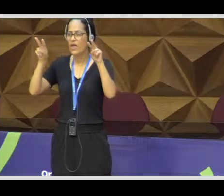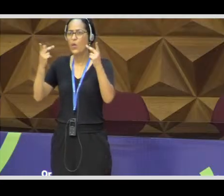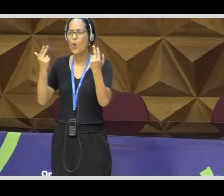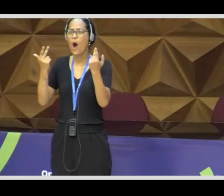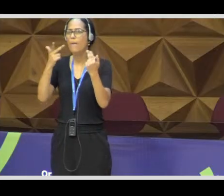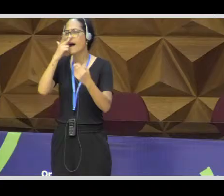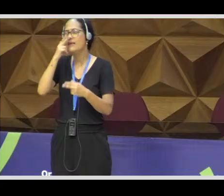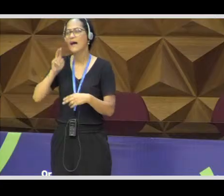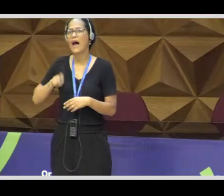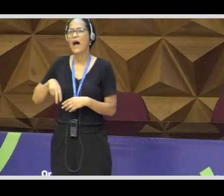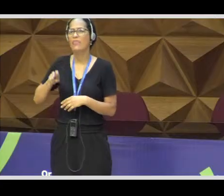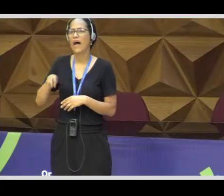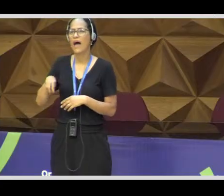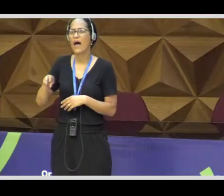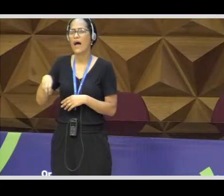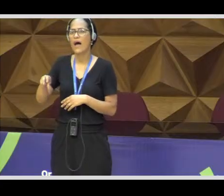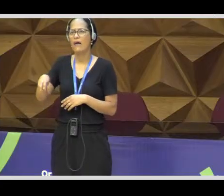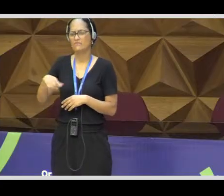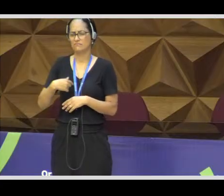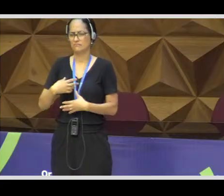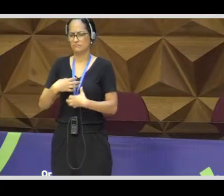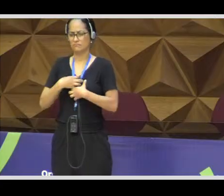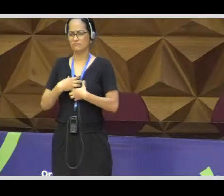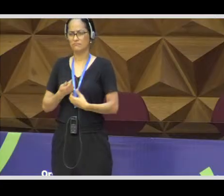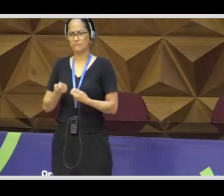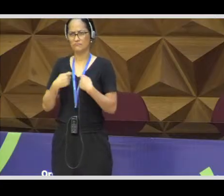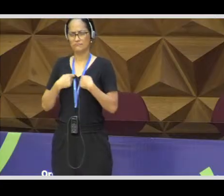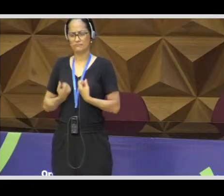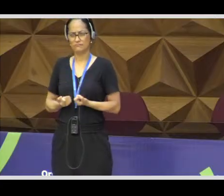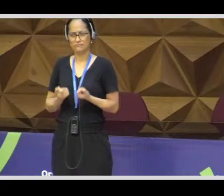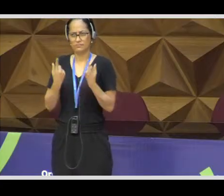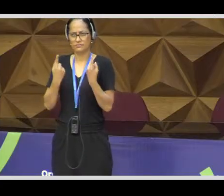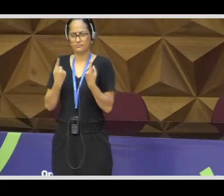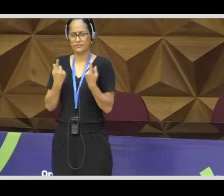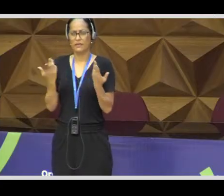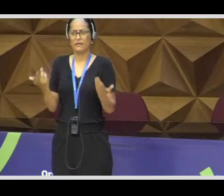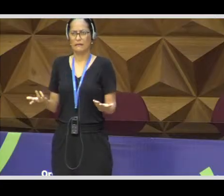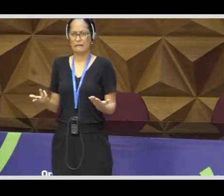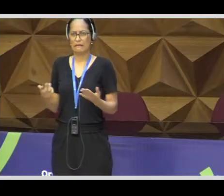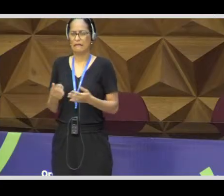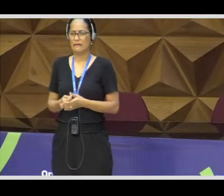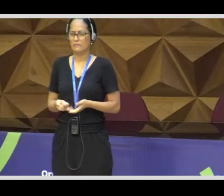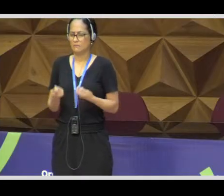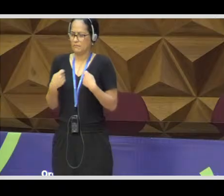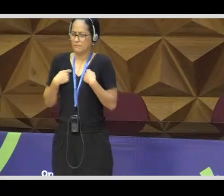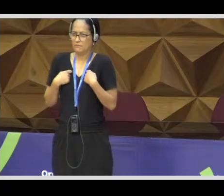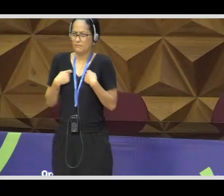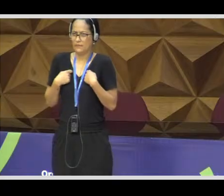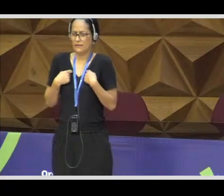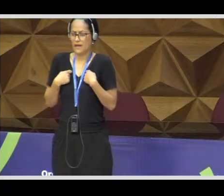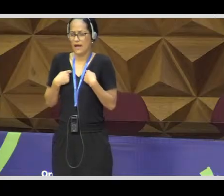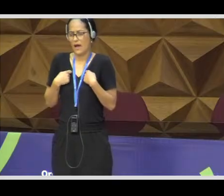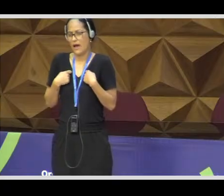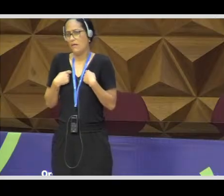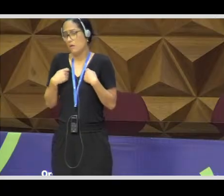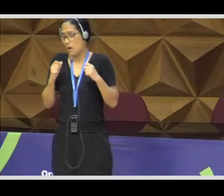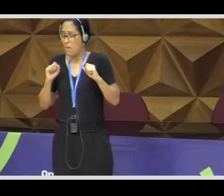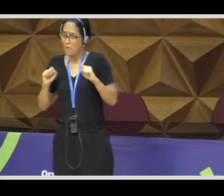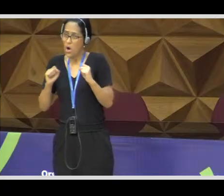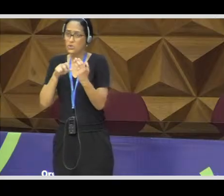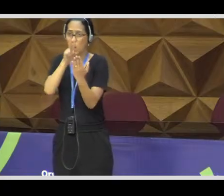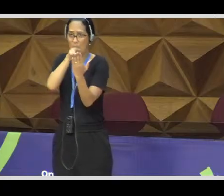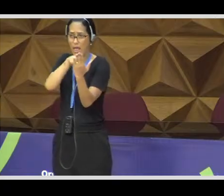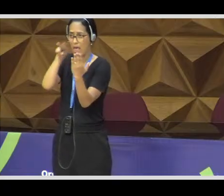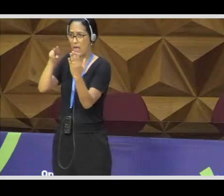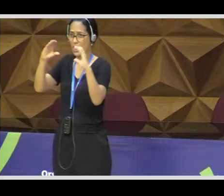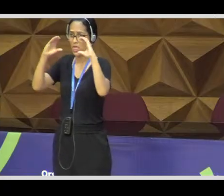it felt quite strange. So what we got people to do was this reading task, so we could see, did being in this different speed